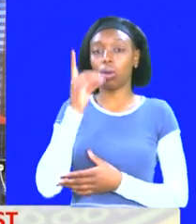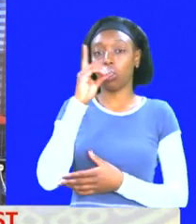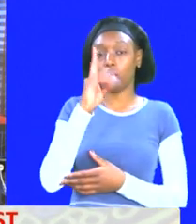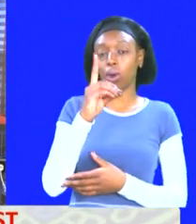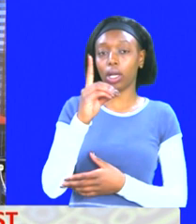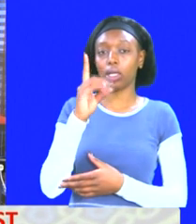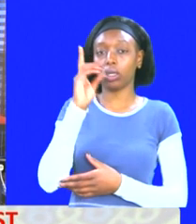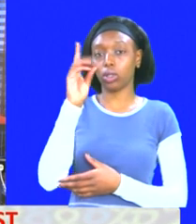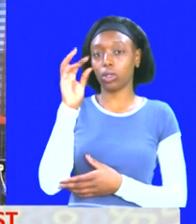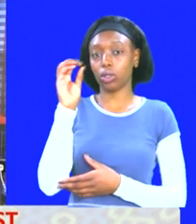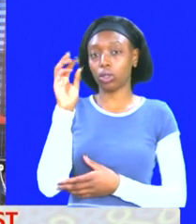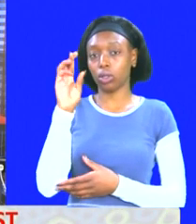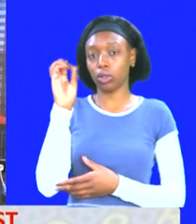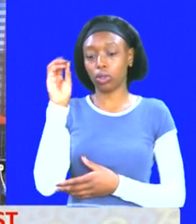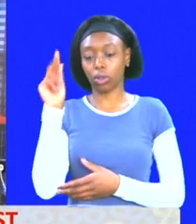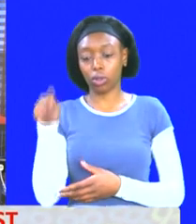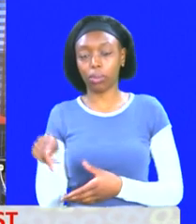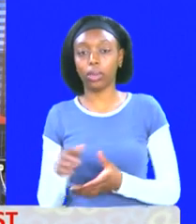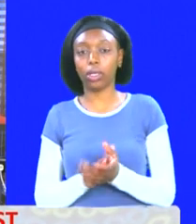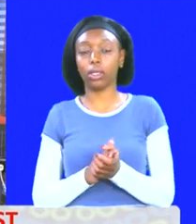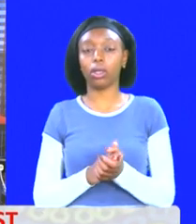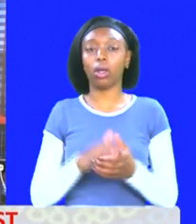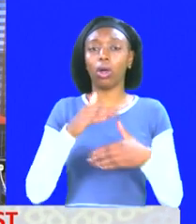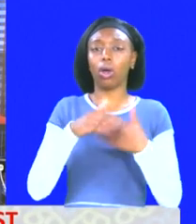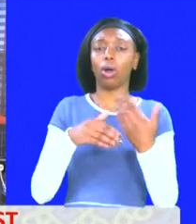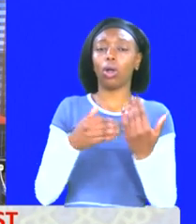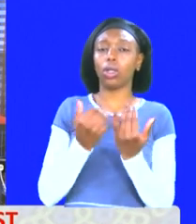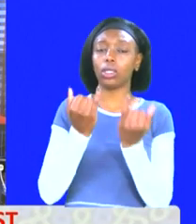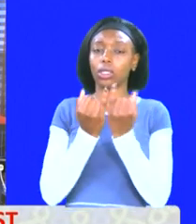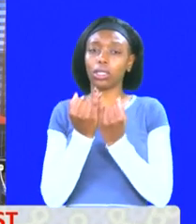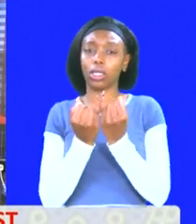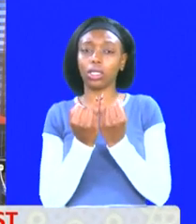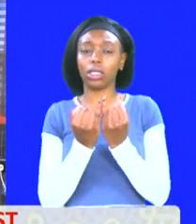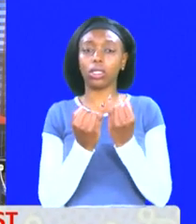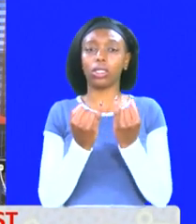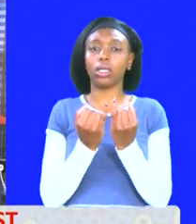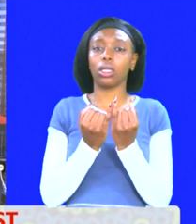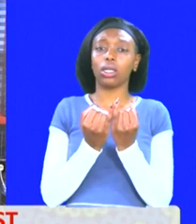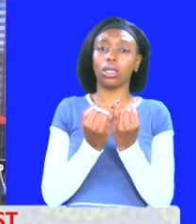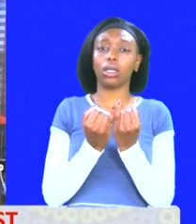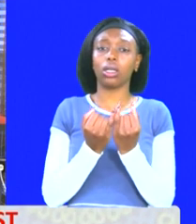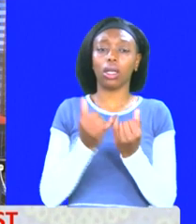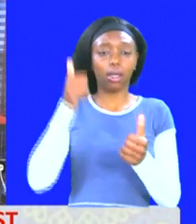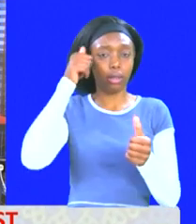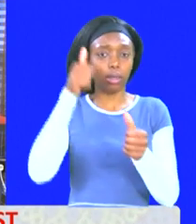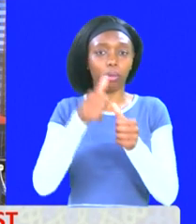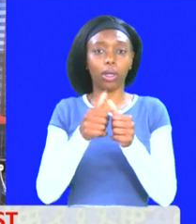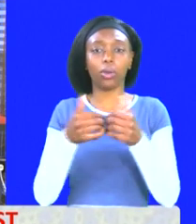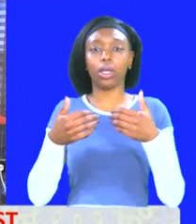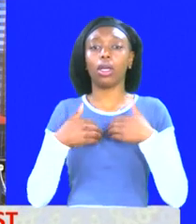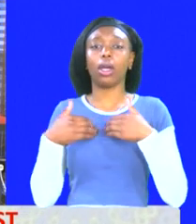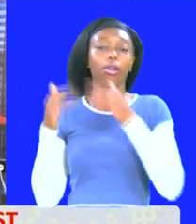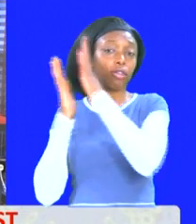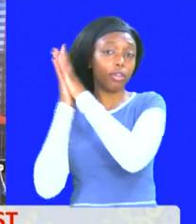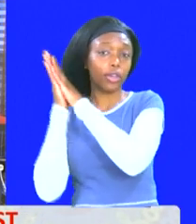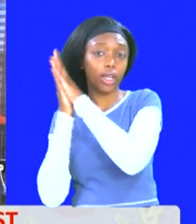Mdogo mdogo tukisonga. Na mnajua tu, kila Saturday, anything associated na reggae. na nikwambia pale hata ukipata reggae kuna